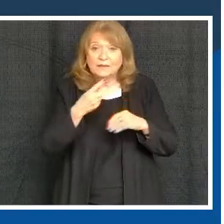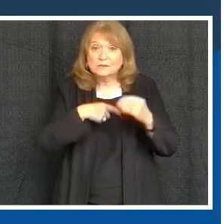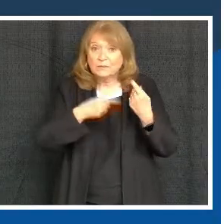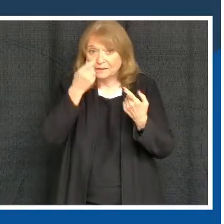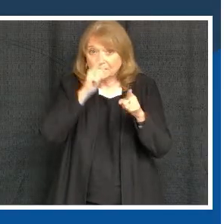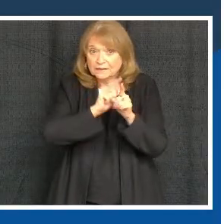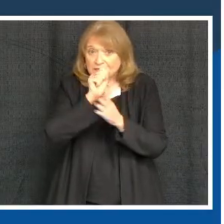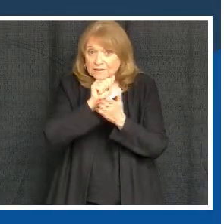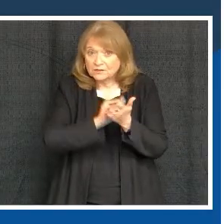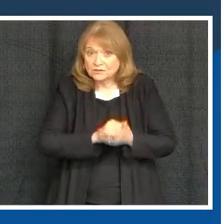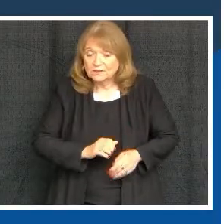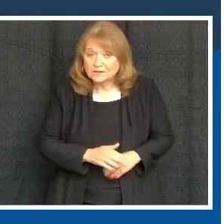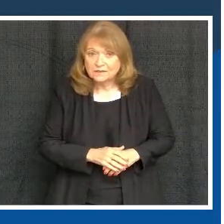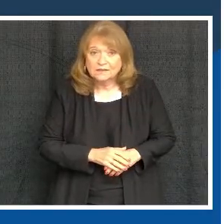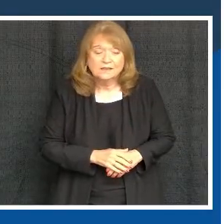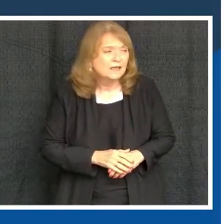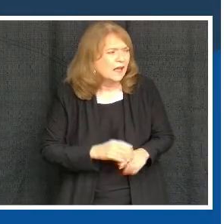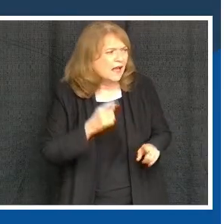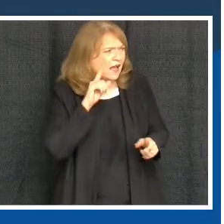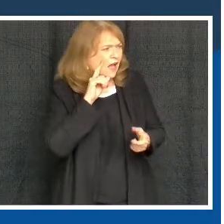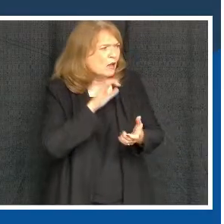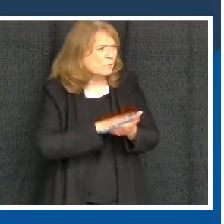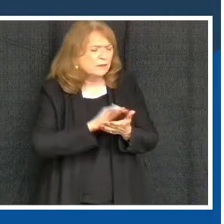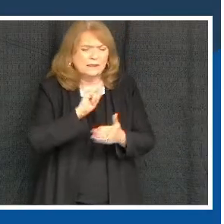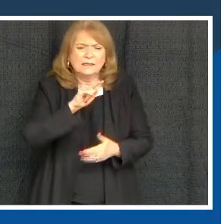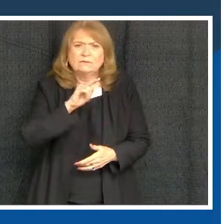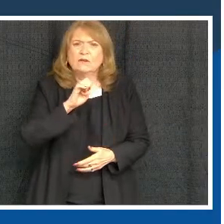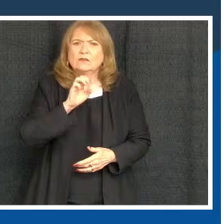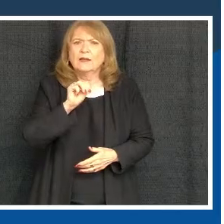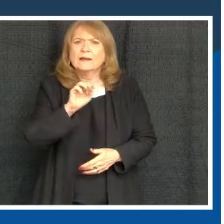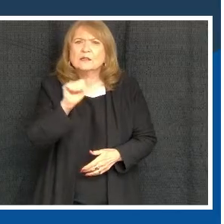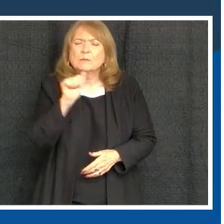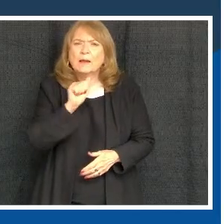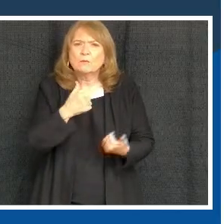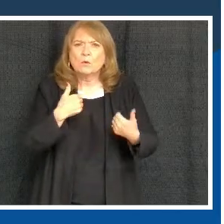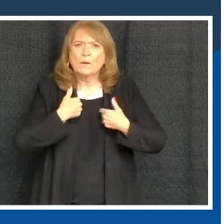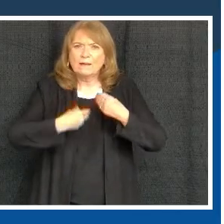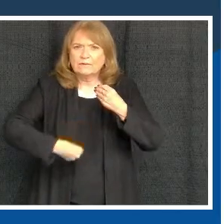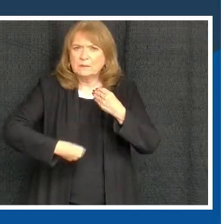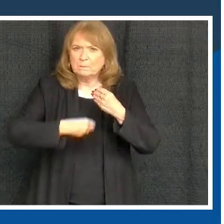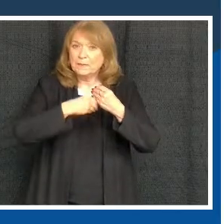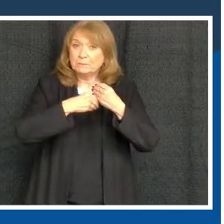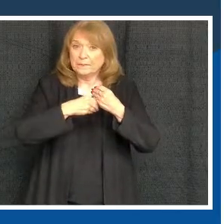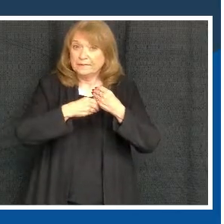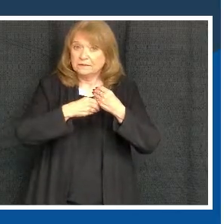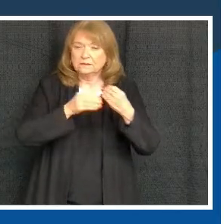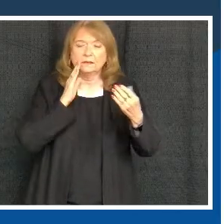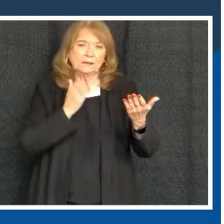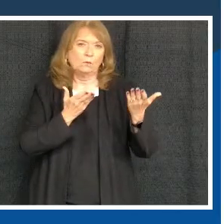agenda? We believe on item A, we will have an amendment that will be offered